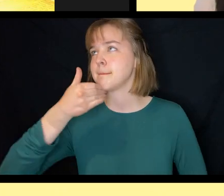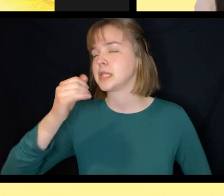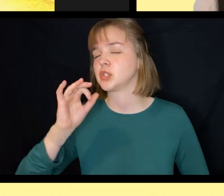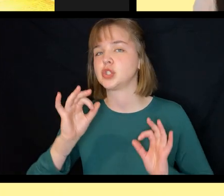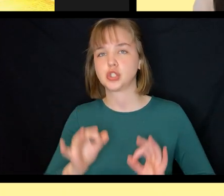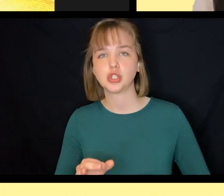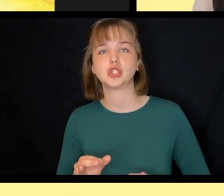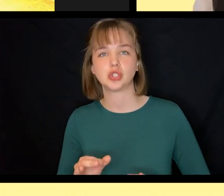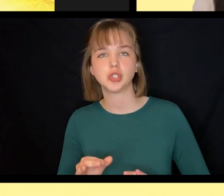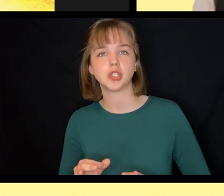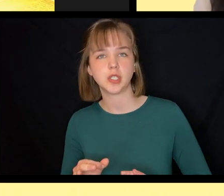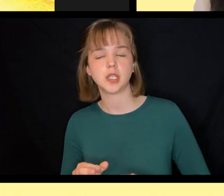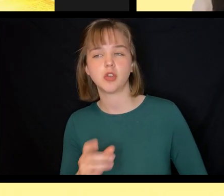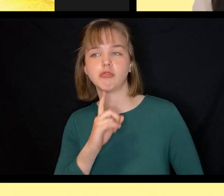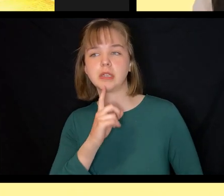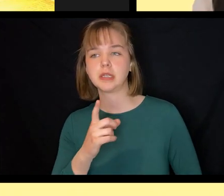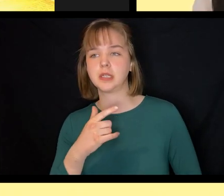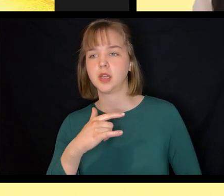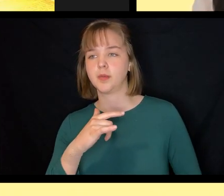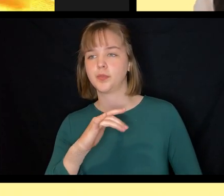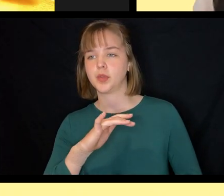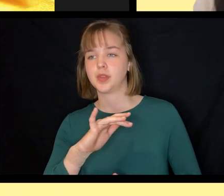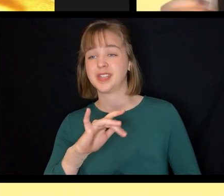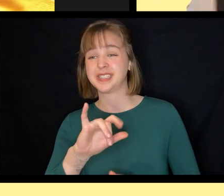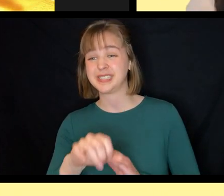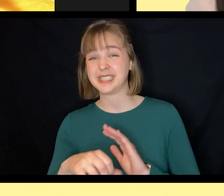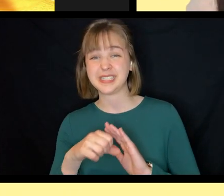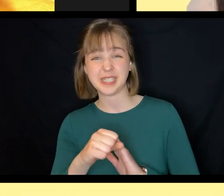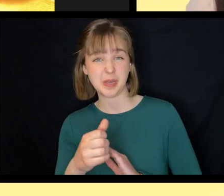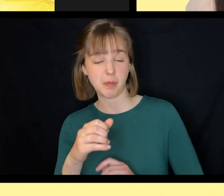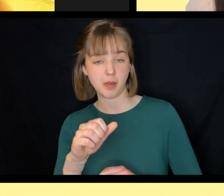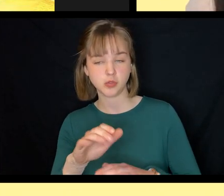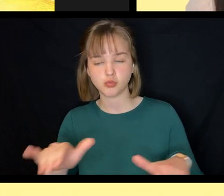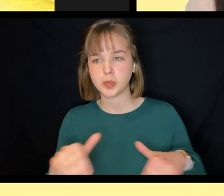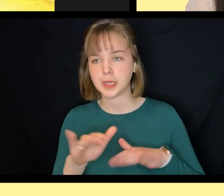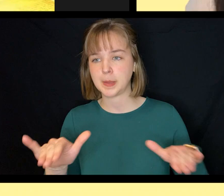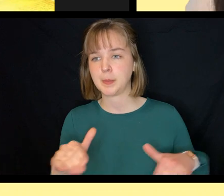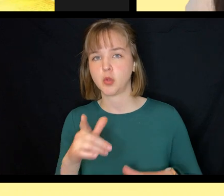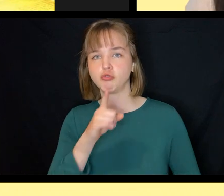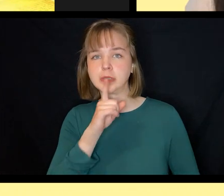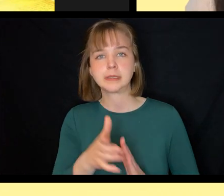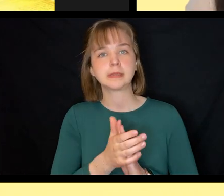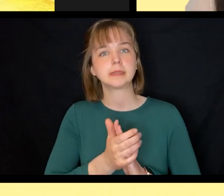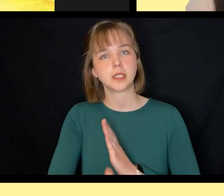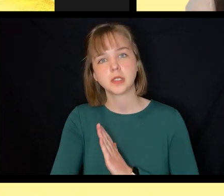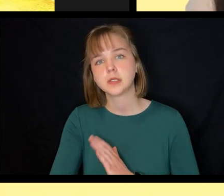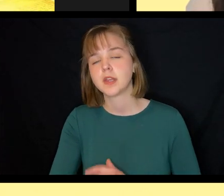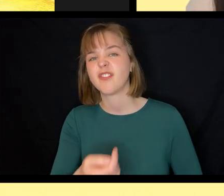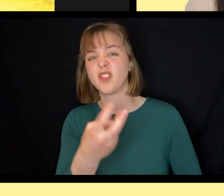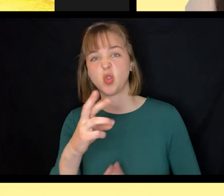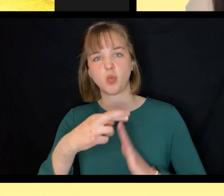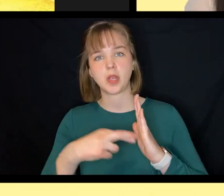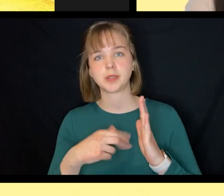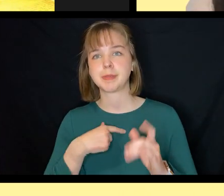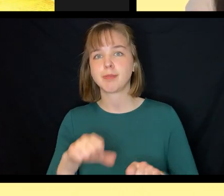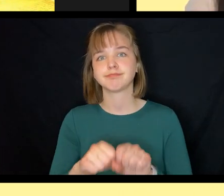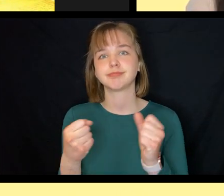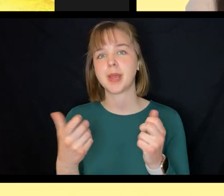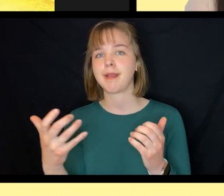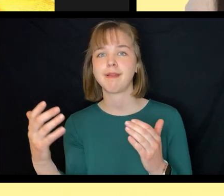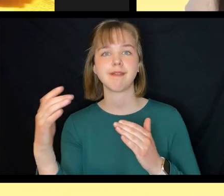Best decision I've ever made. Swam that whole season, ended up breaking a couple American records, made my